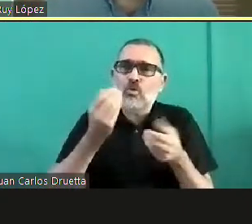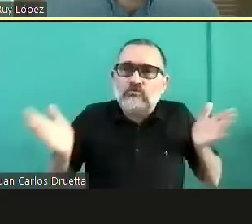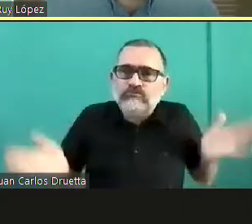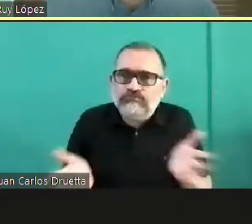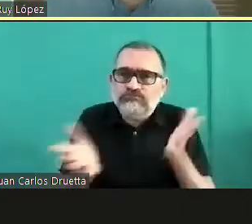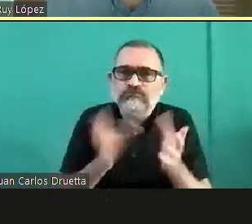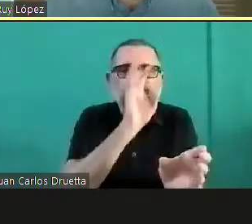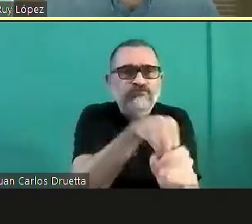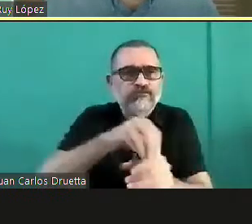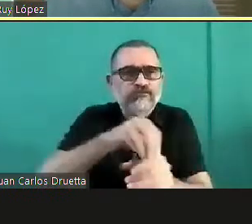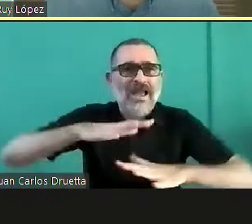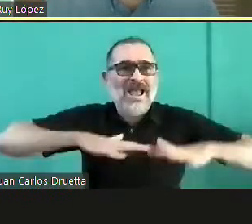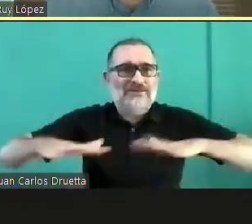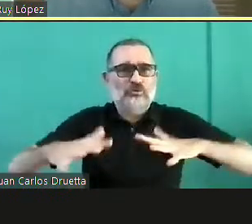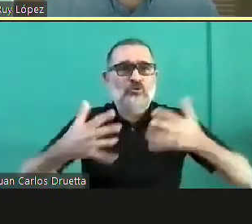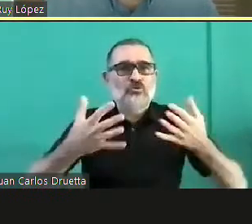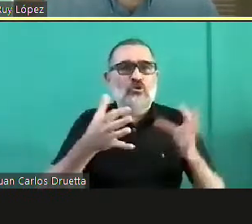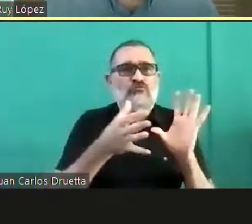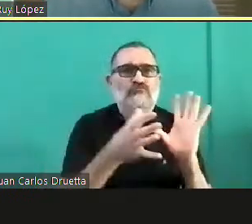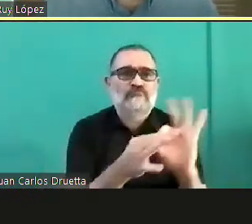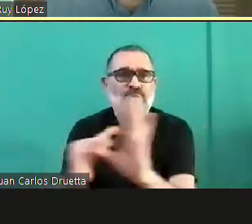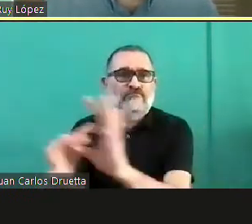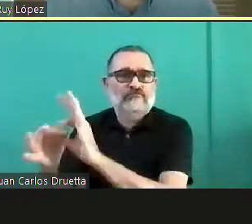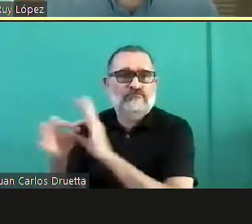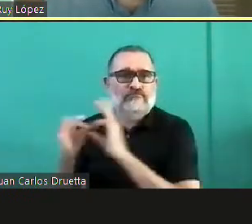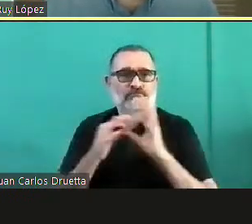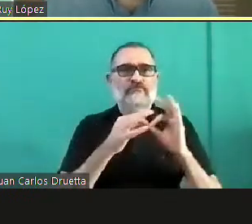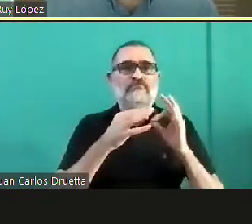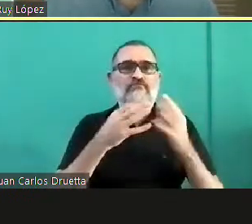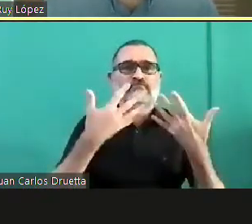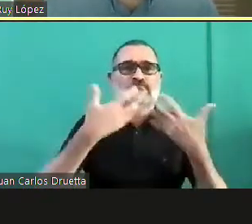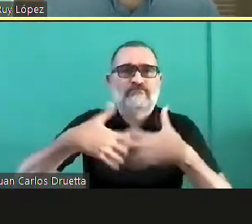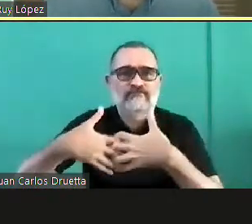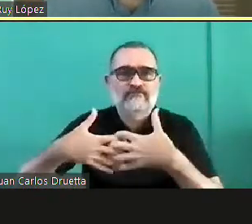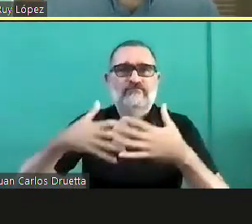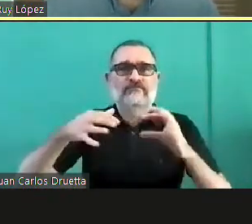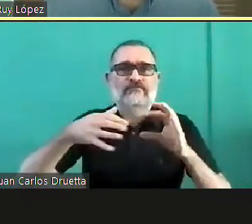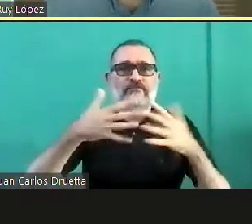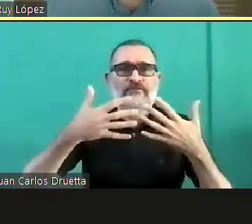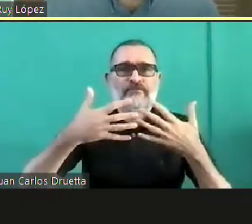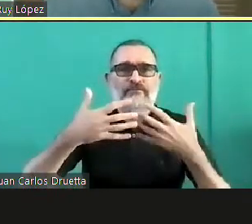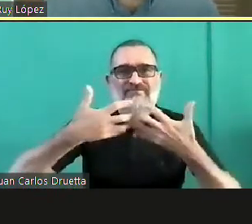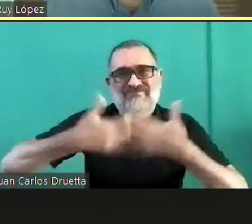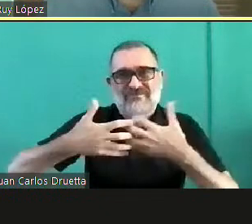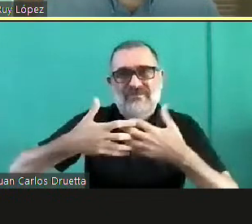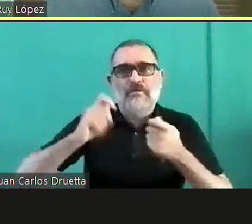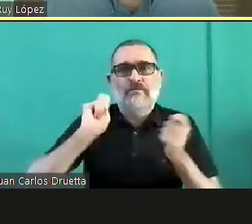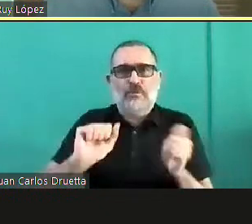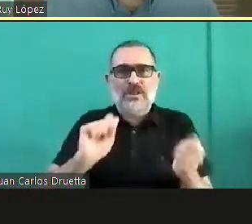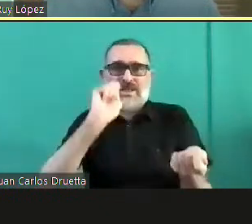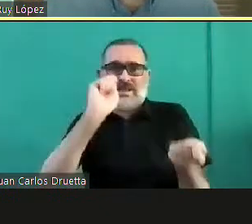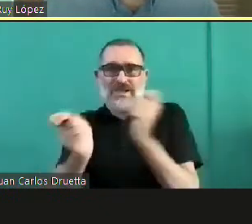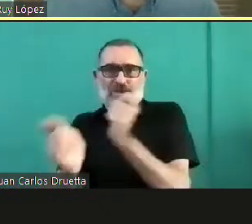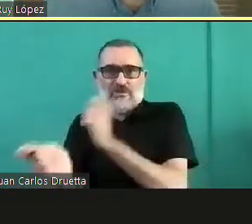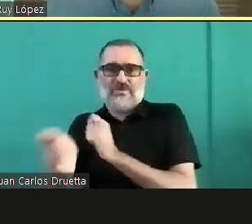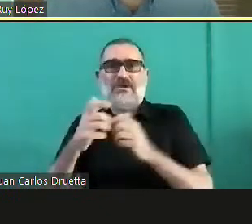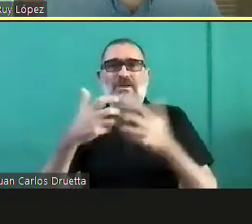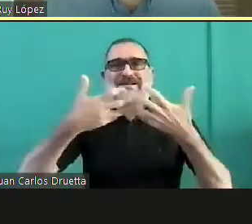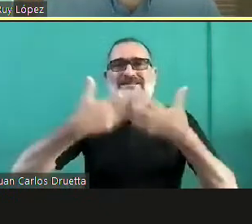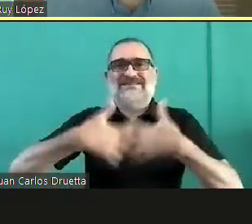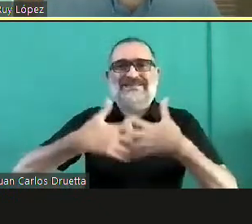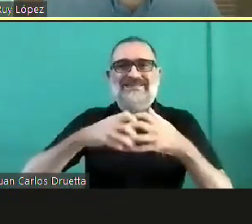that we are proposing that goes hand in hand with front of package labeling and other initiatives